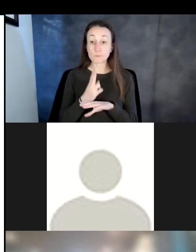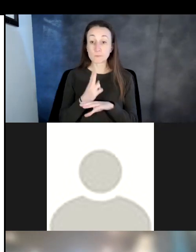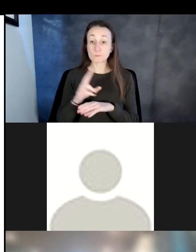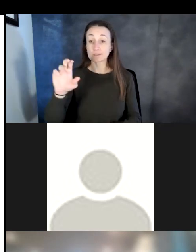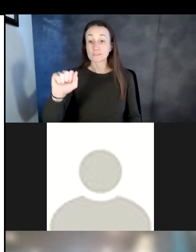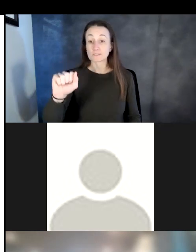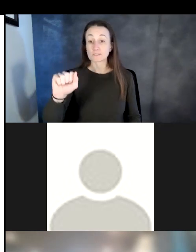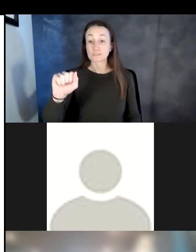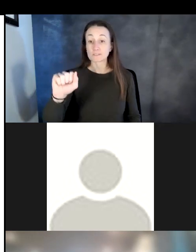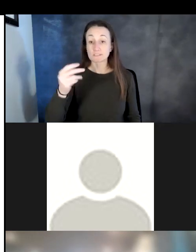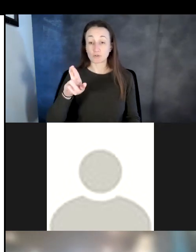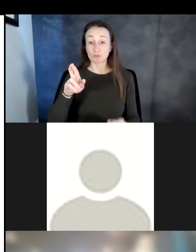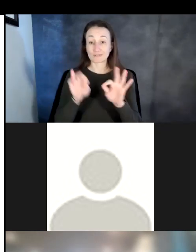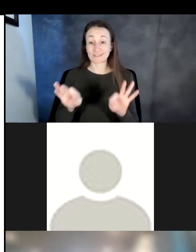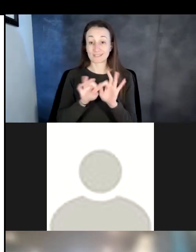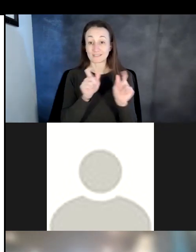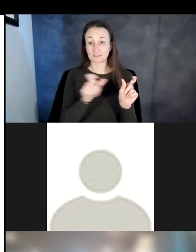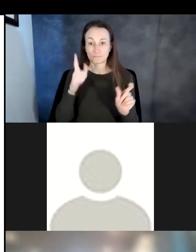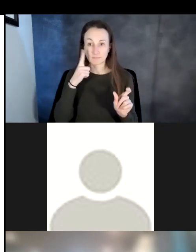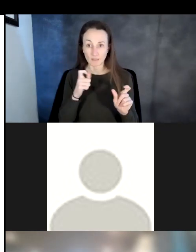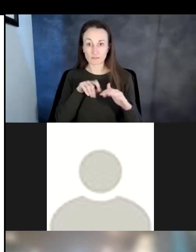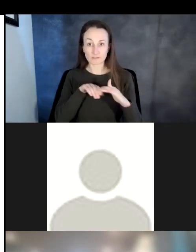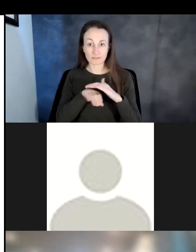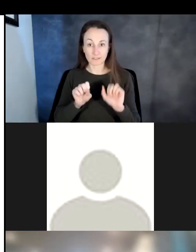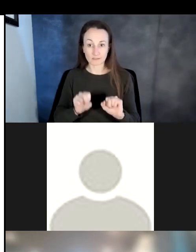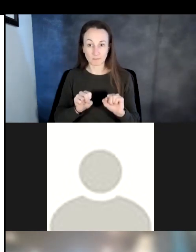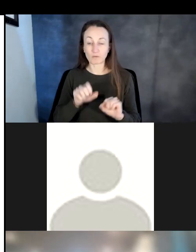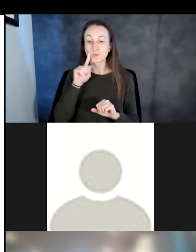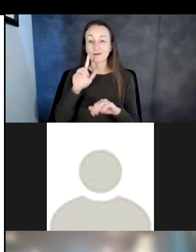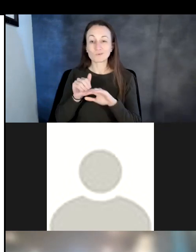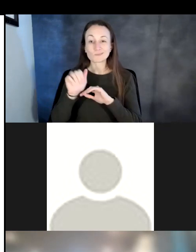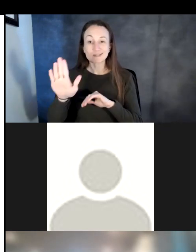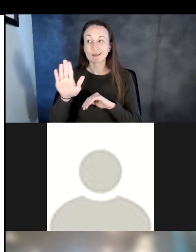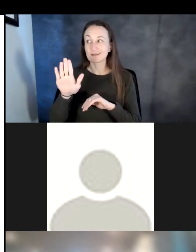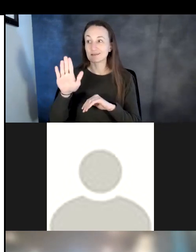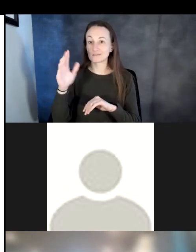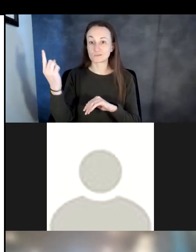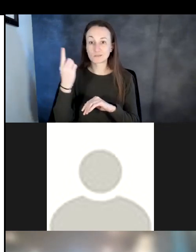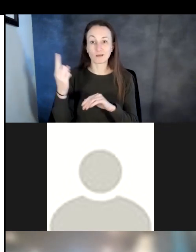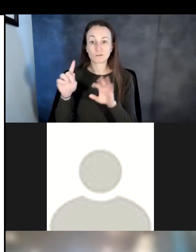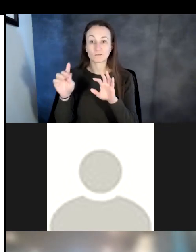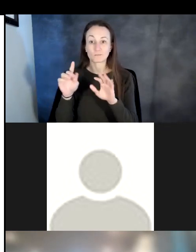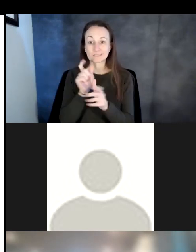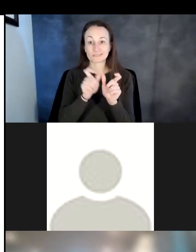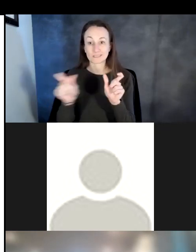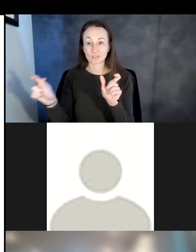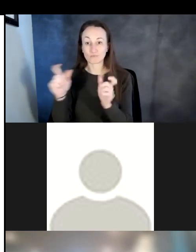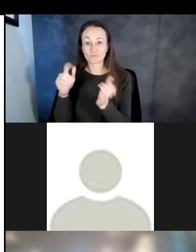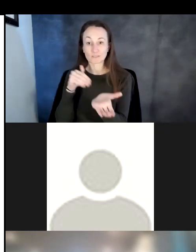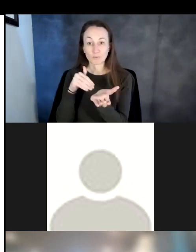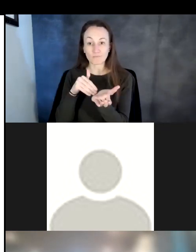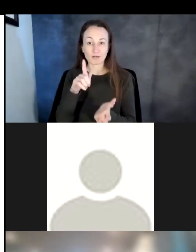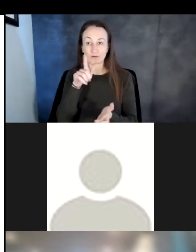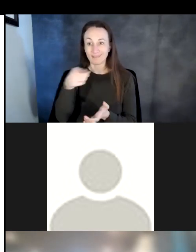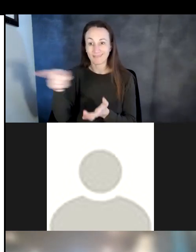because it's very accessible. You just need to send a sample off to some sequencing provider and they'll handle it all. You don't need to be familiar with